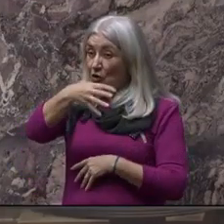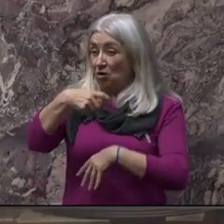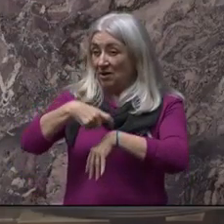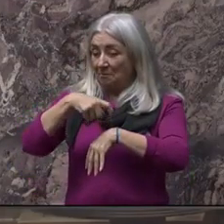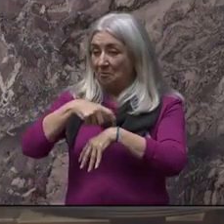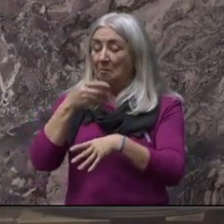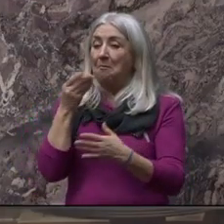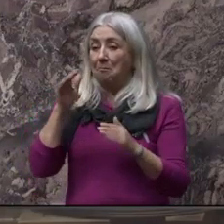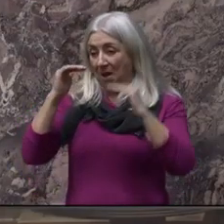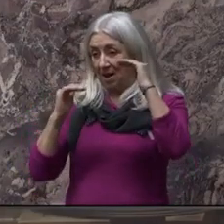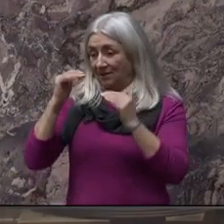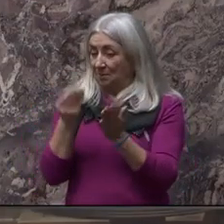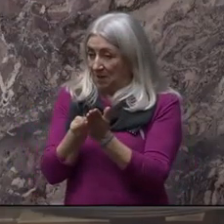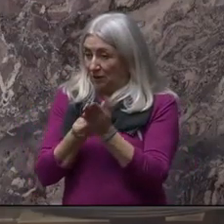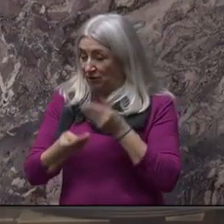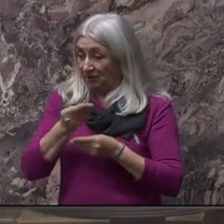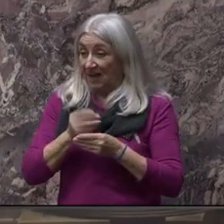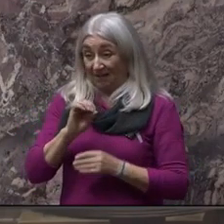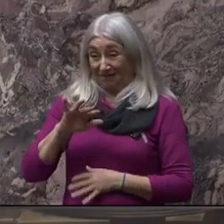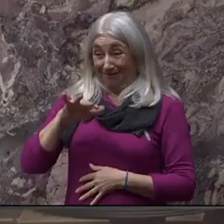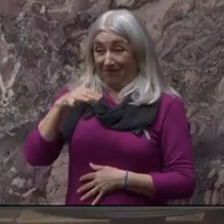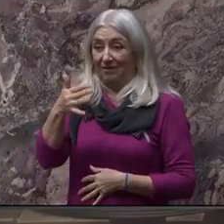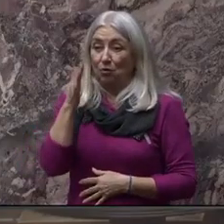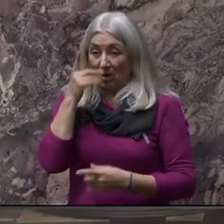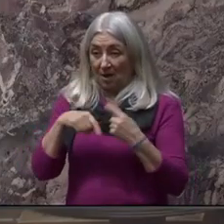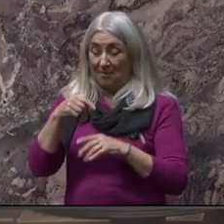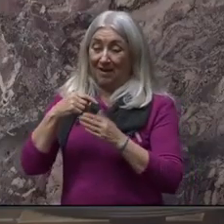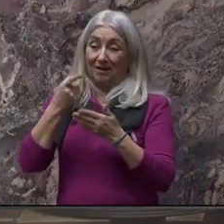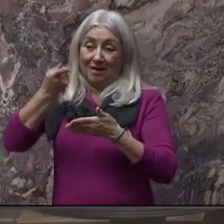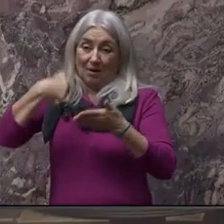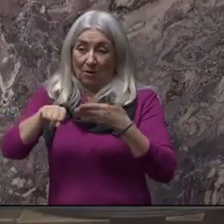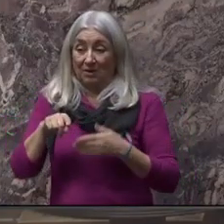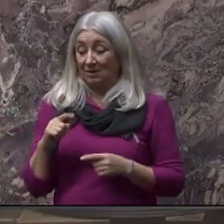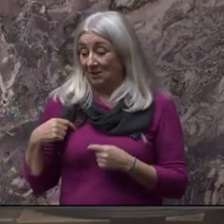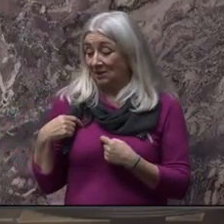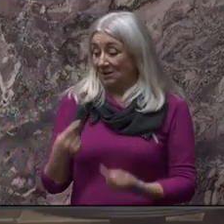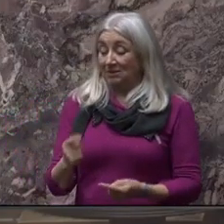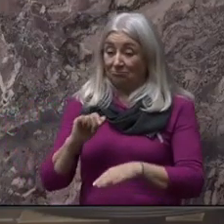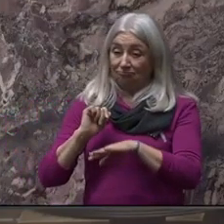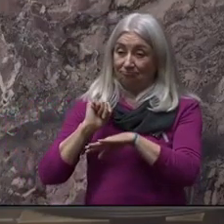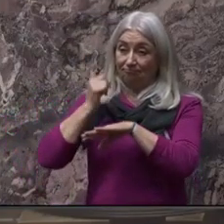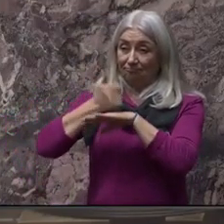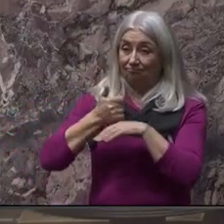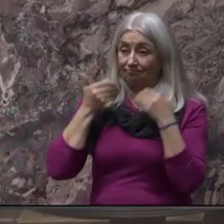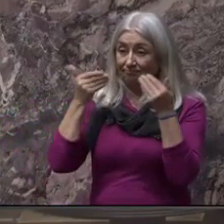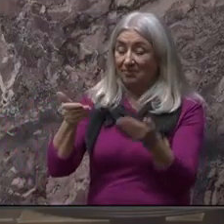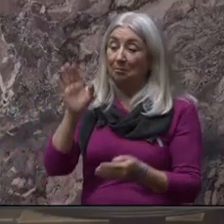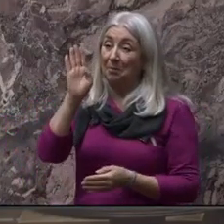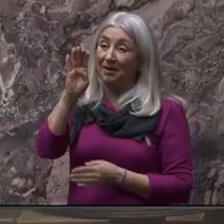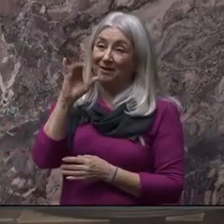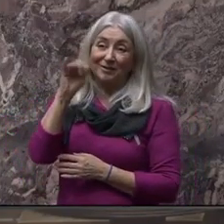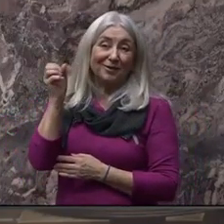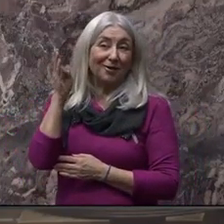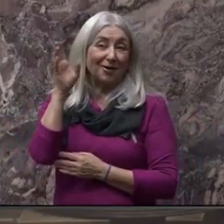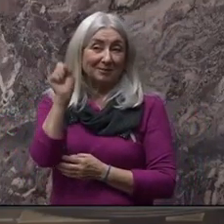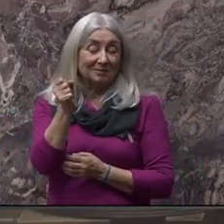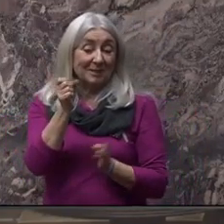week. Since the launch of BC Jobs Plan 5 years ago, BC is first in